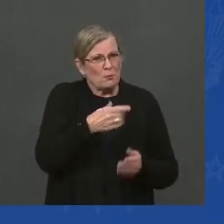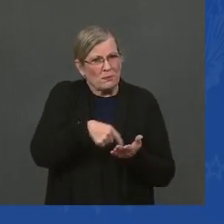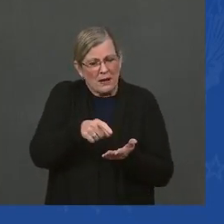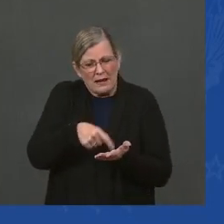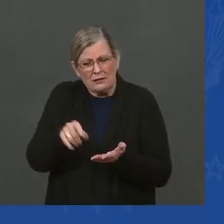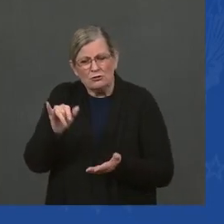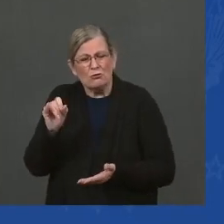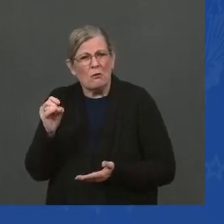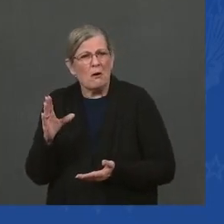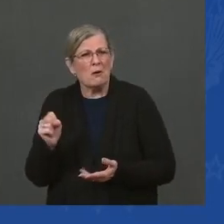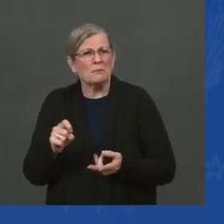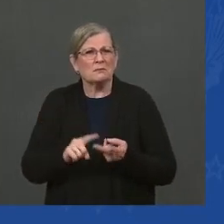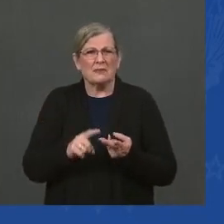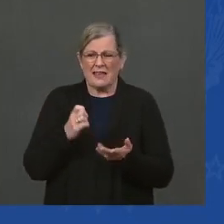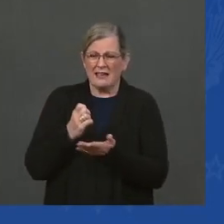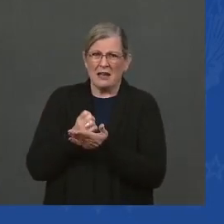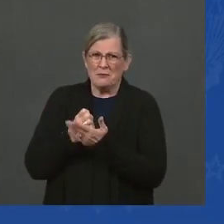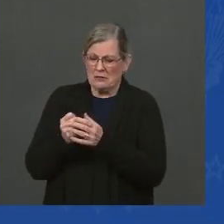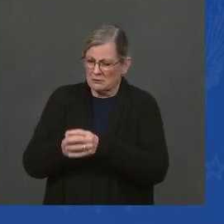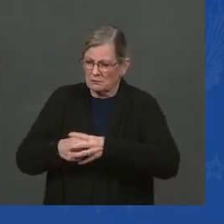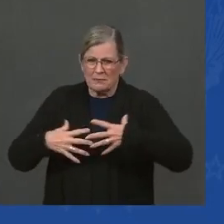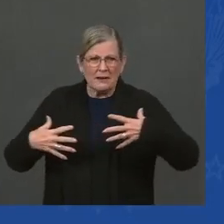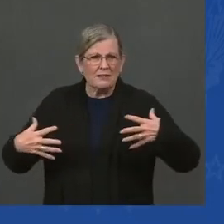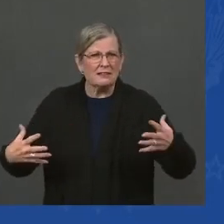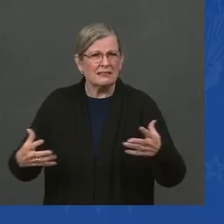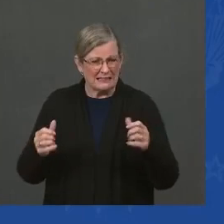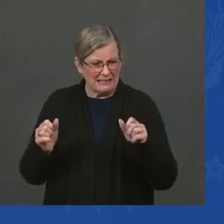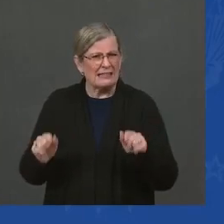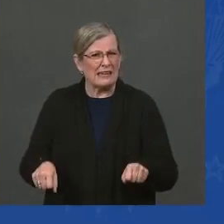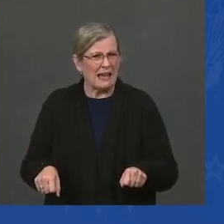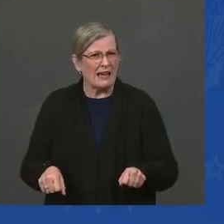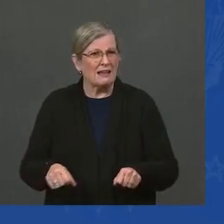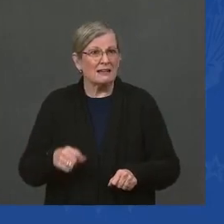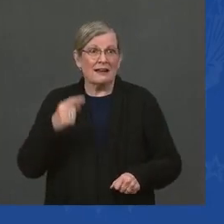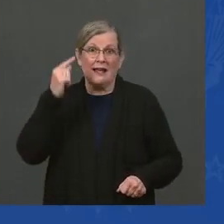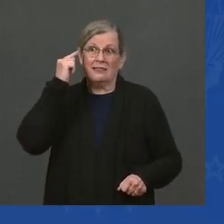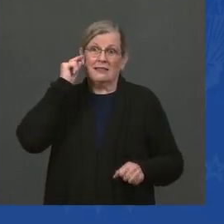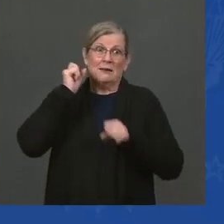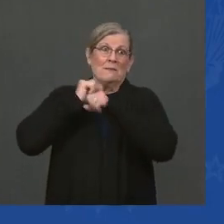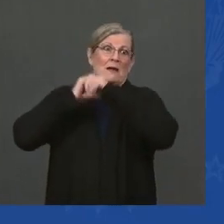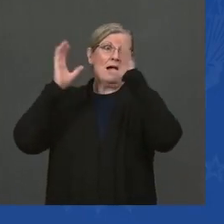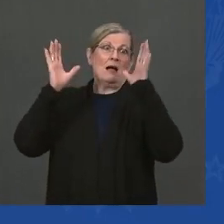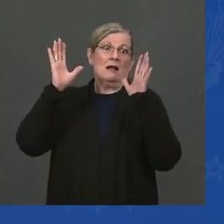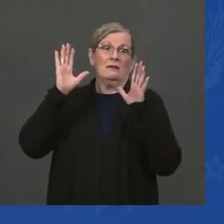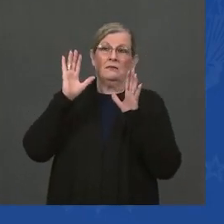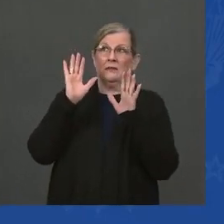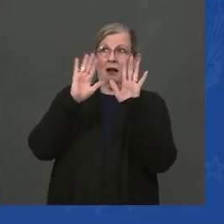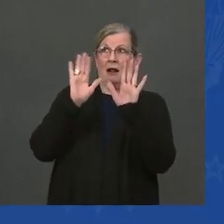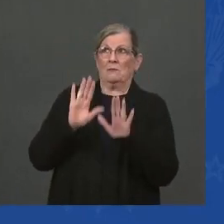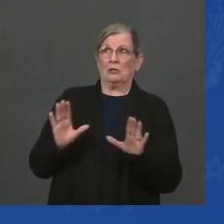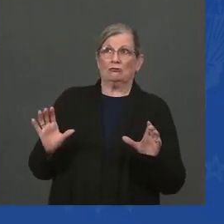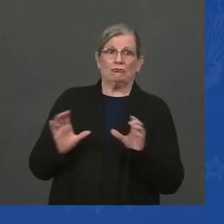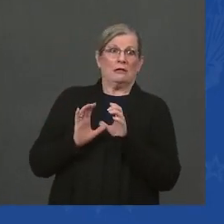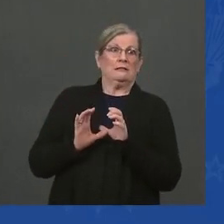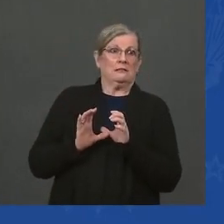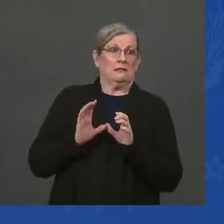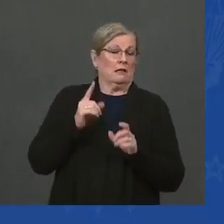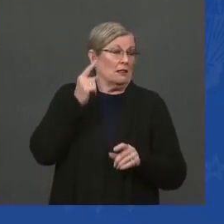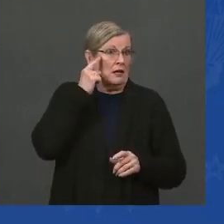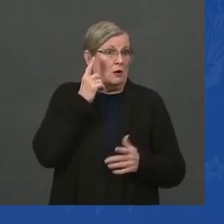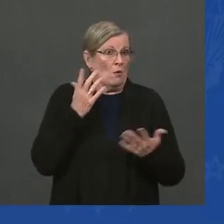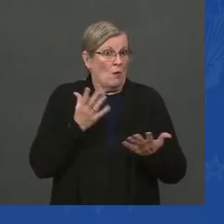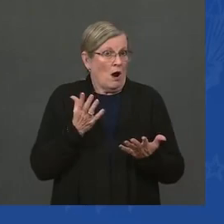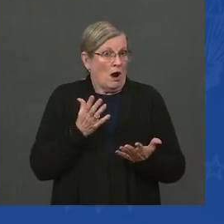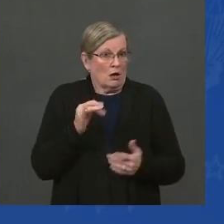colleagues as well, when I think of climate crisis, I think of jobs. And that's what the Build Back Better framework will do for the